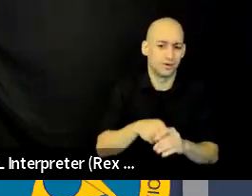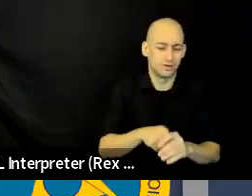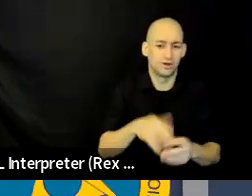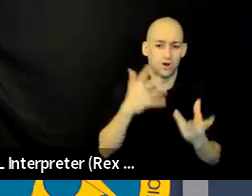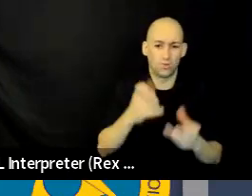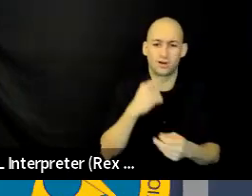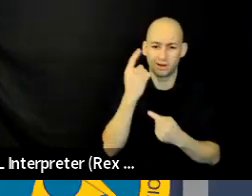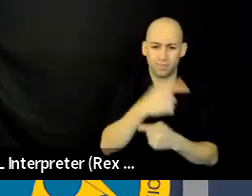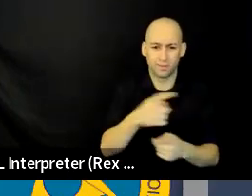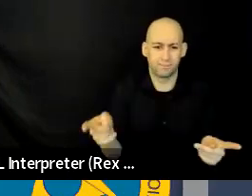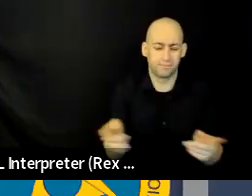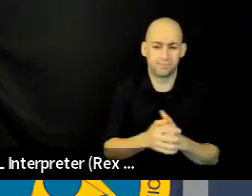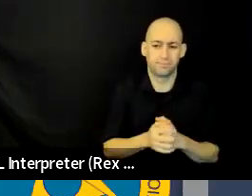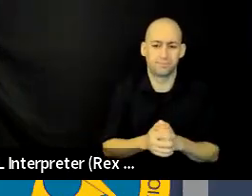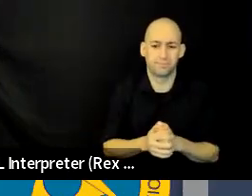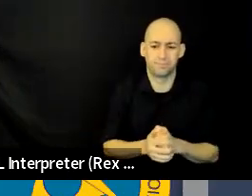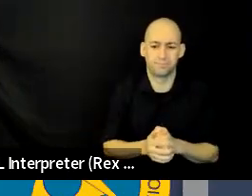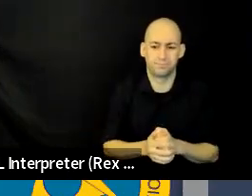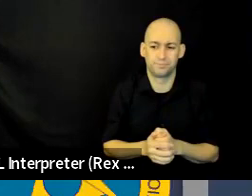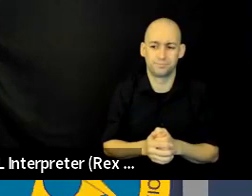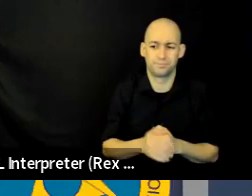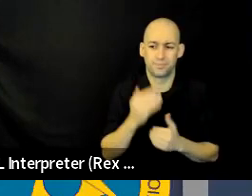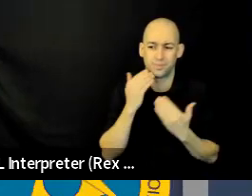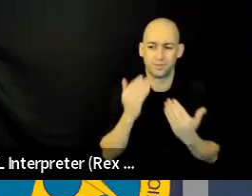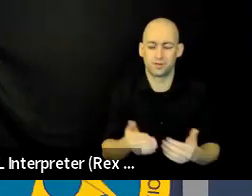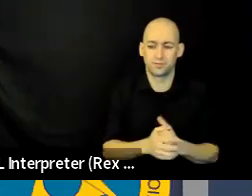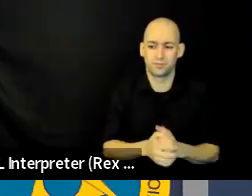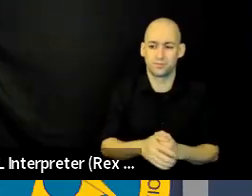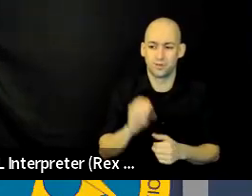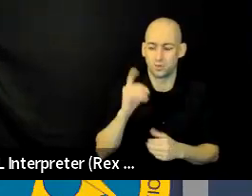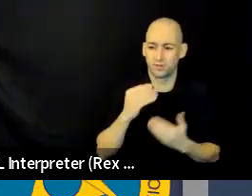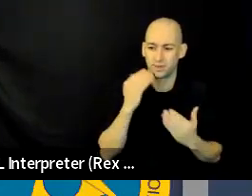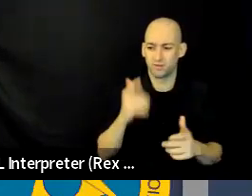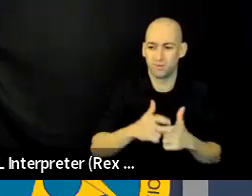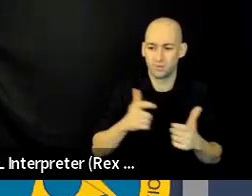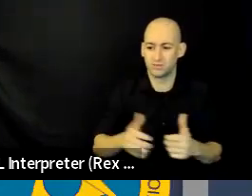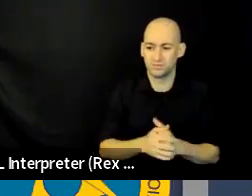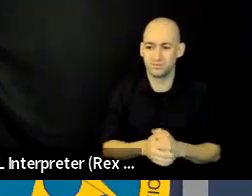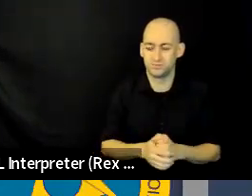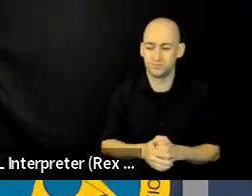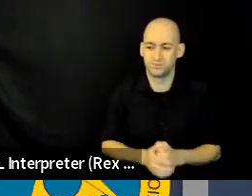put that word out there as well. Thank you. All right. Okay. Thank you so much. Thank you for your time.